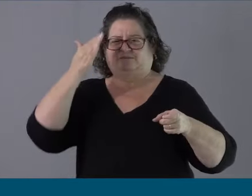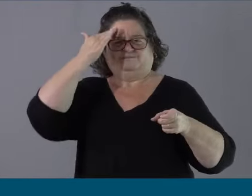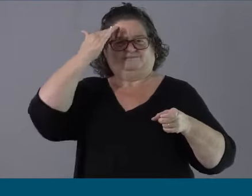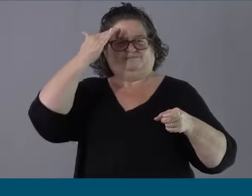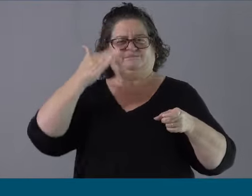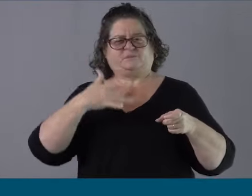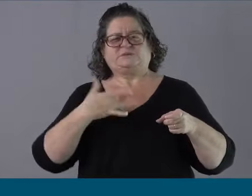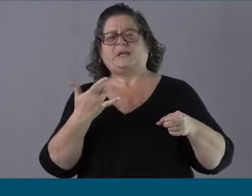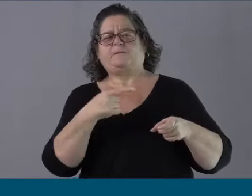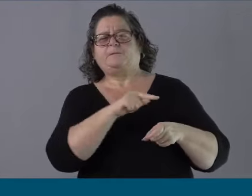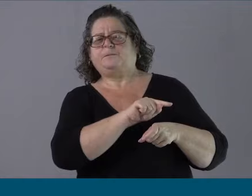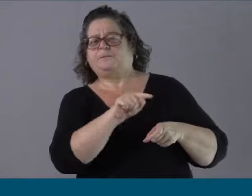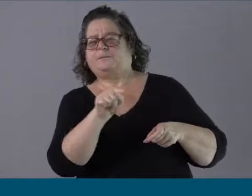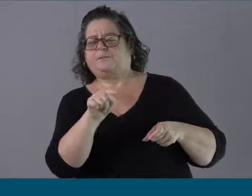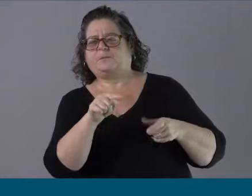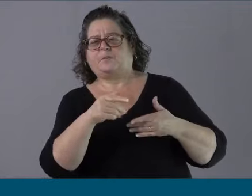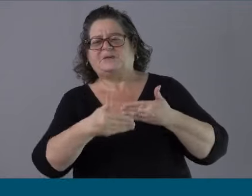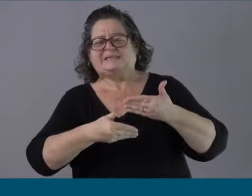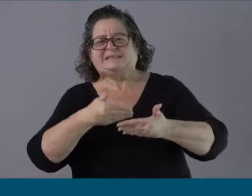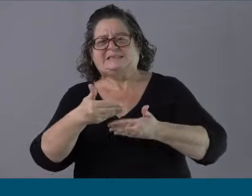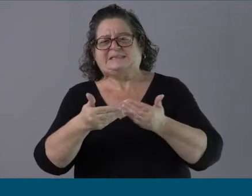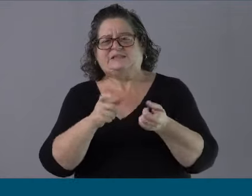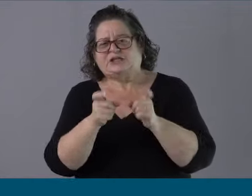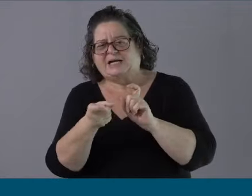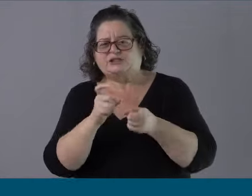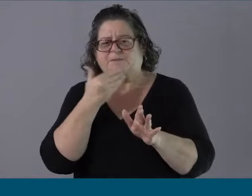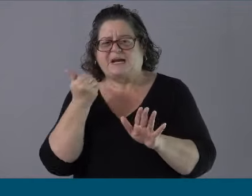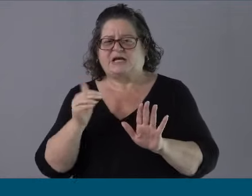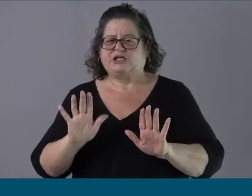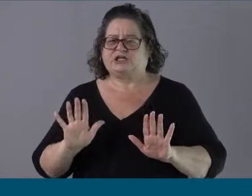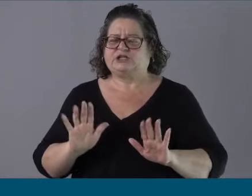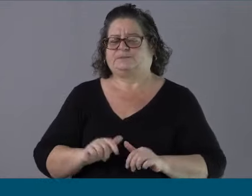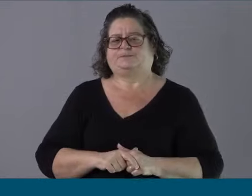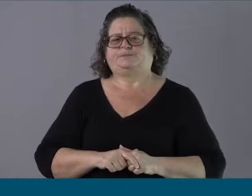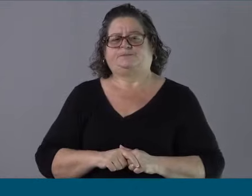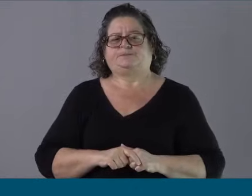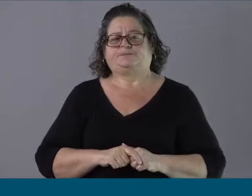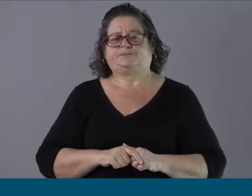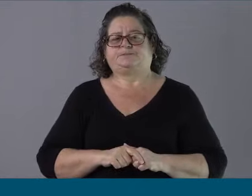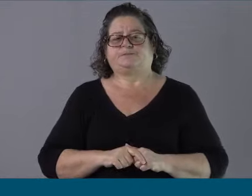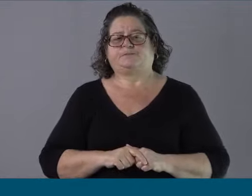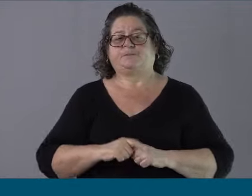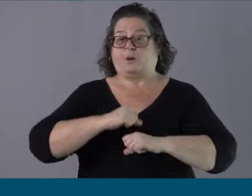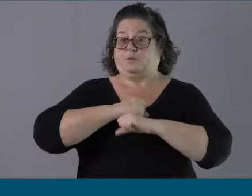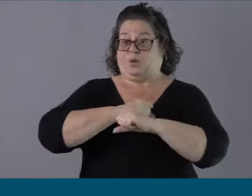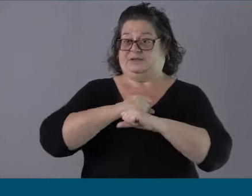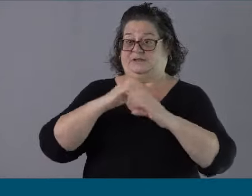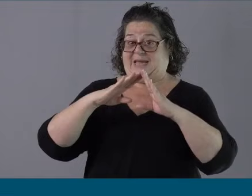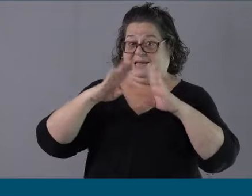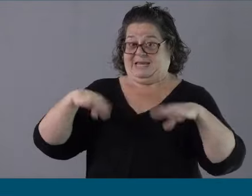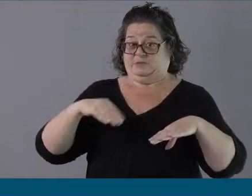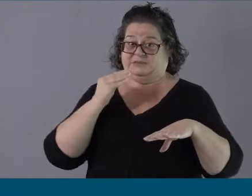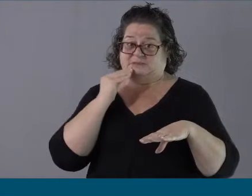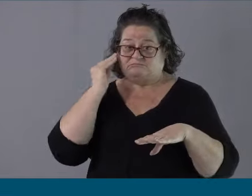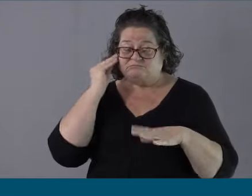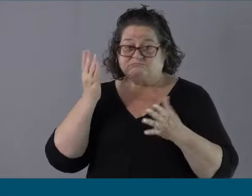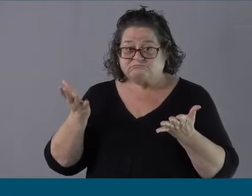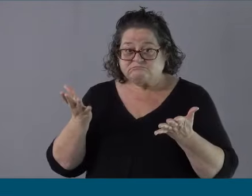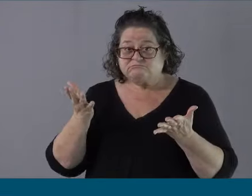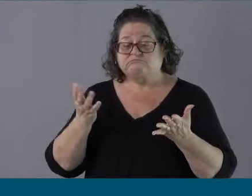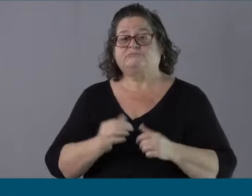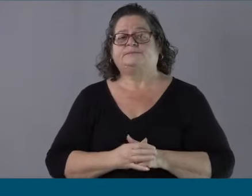I also want to talk about the housing protections for Arizonans protected by COVID-19. It's been some time since